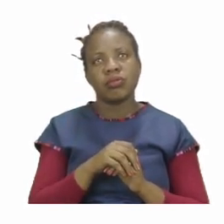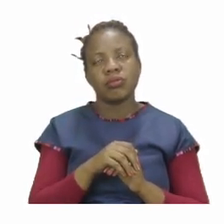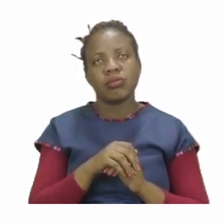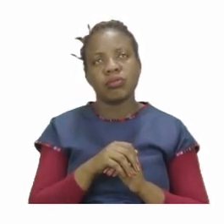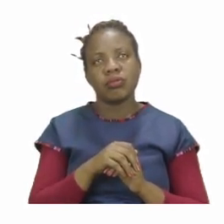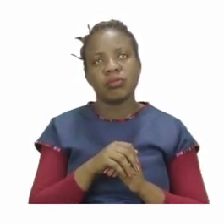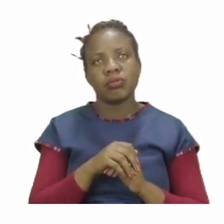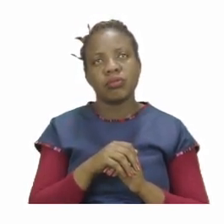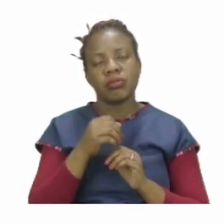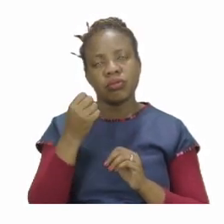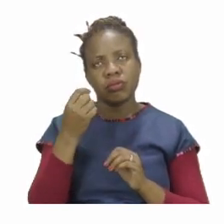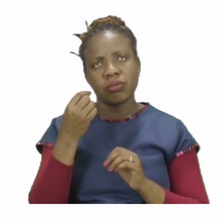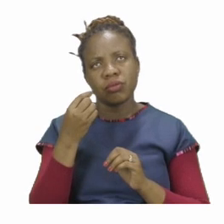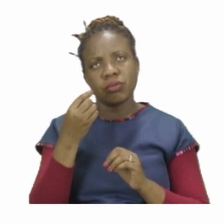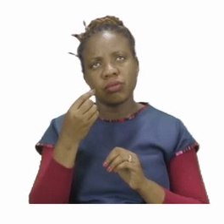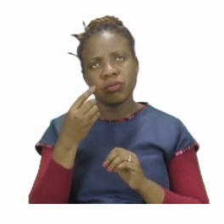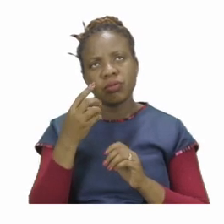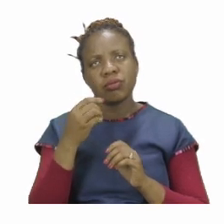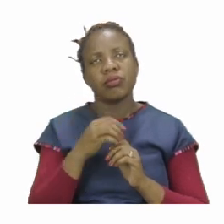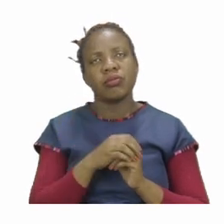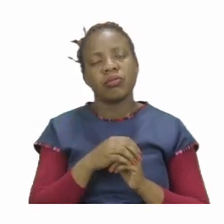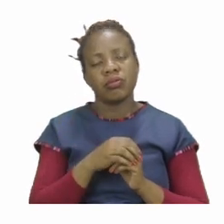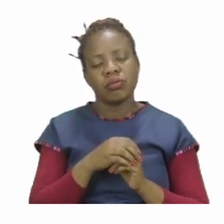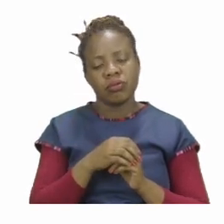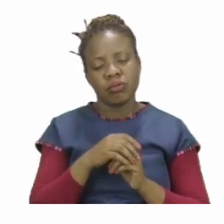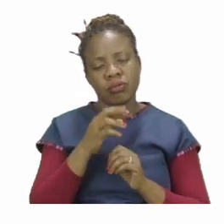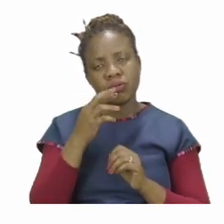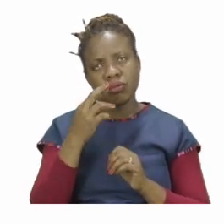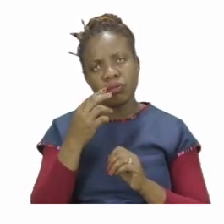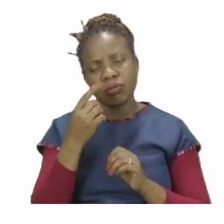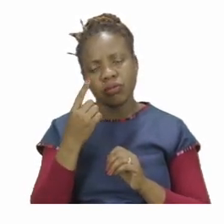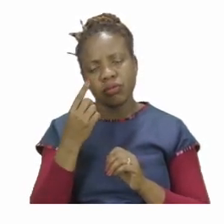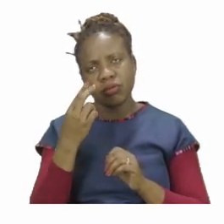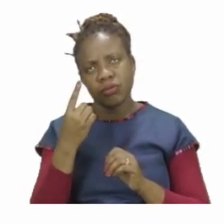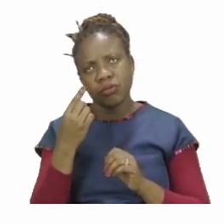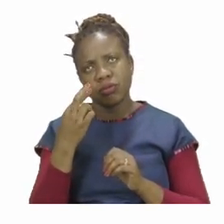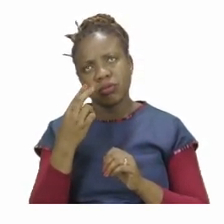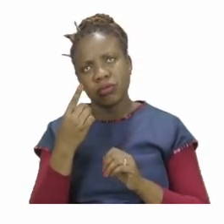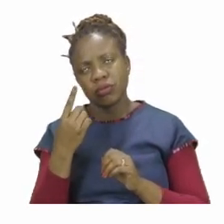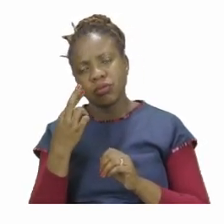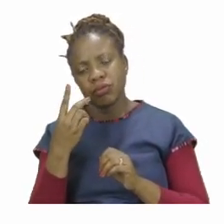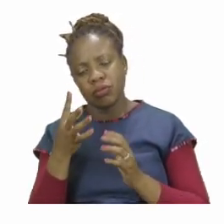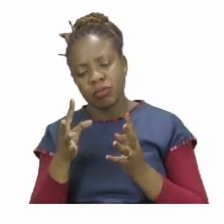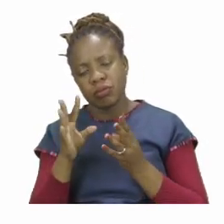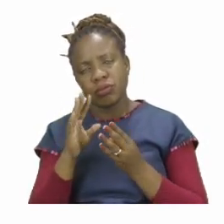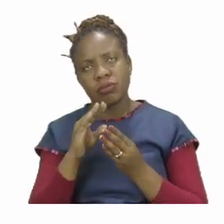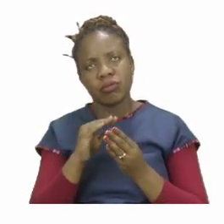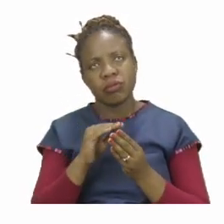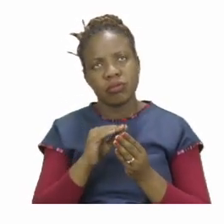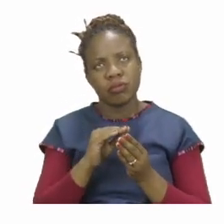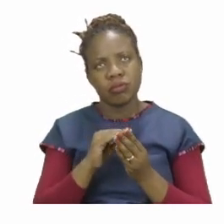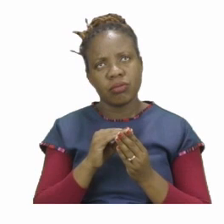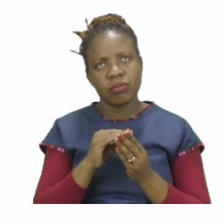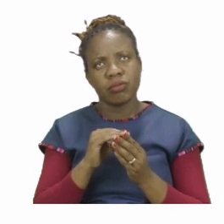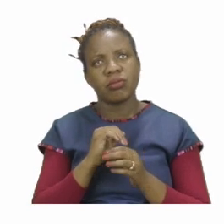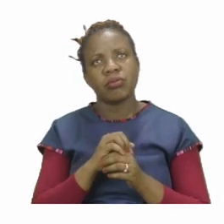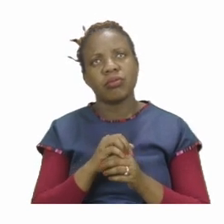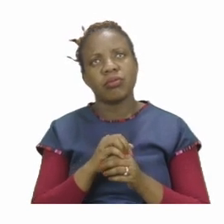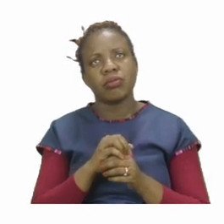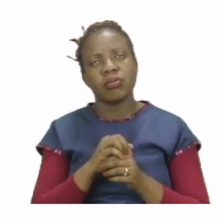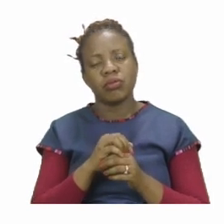you count all the coins together, that makes up the area. That is now